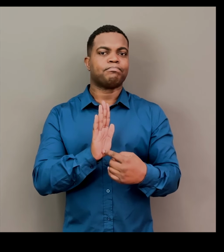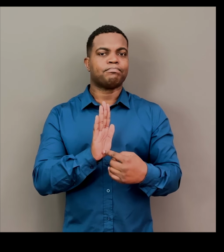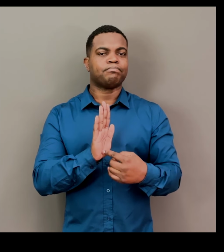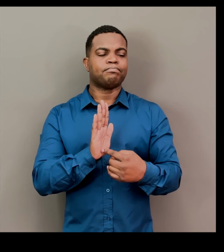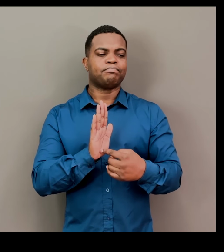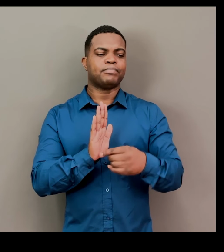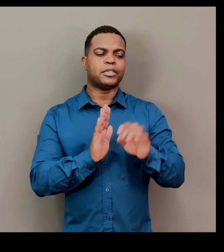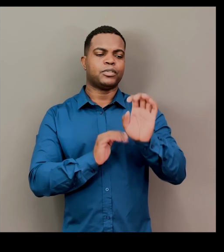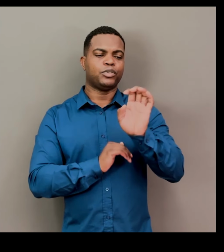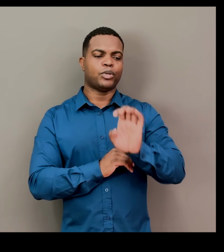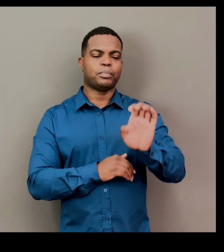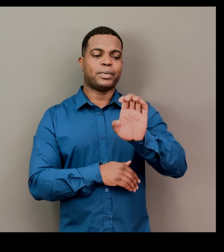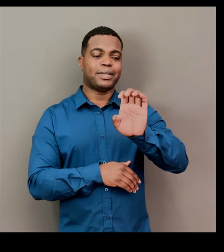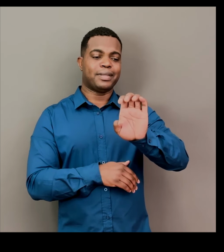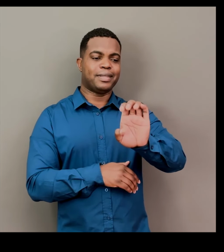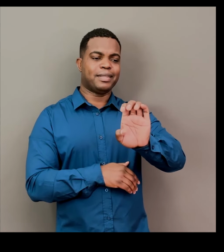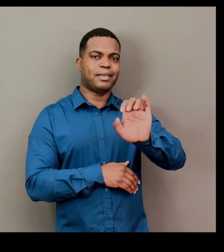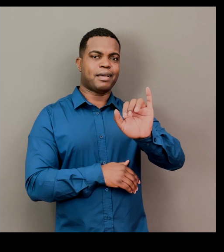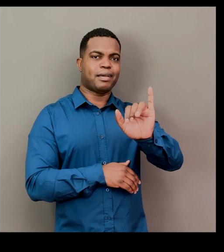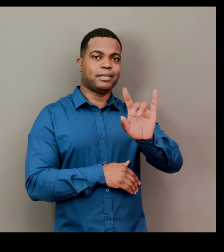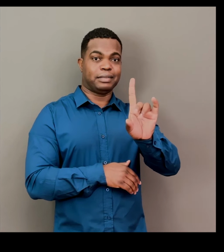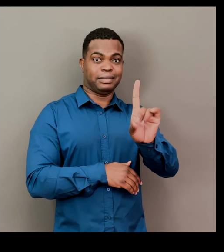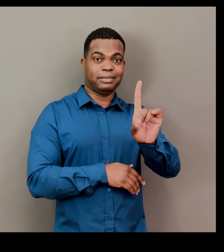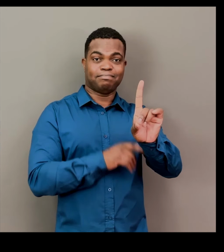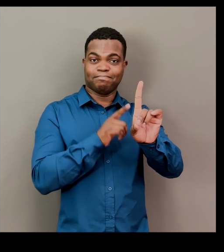known as European EID,